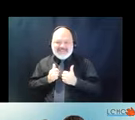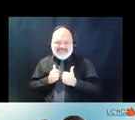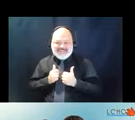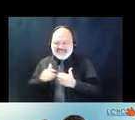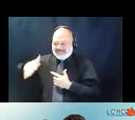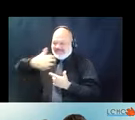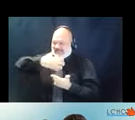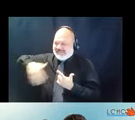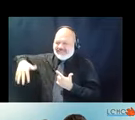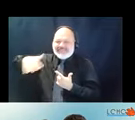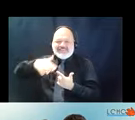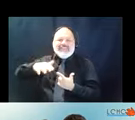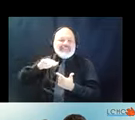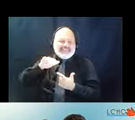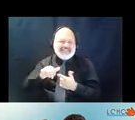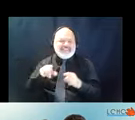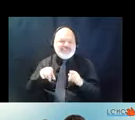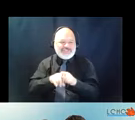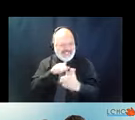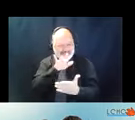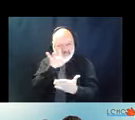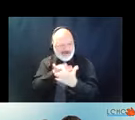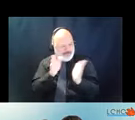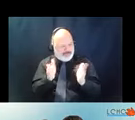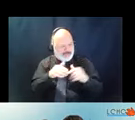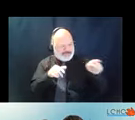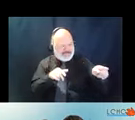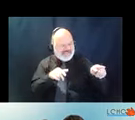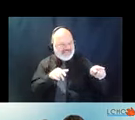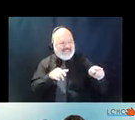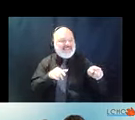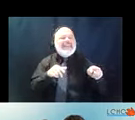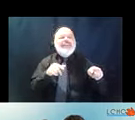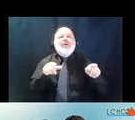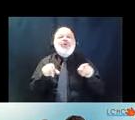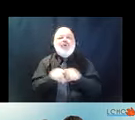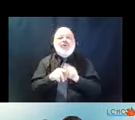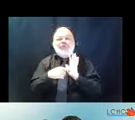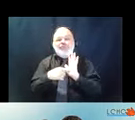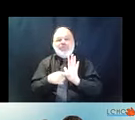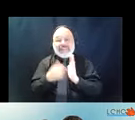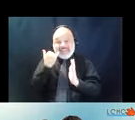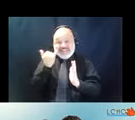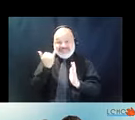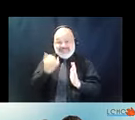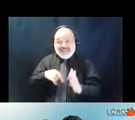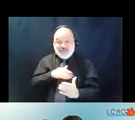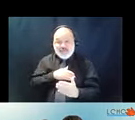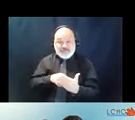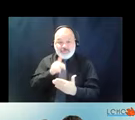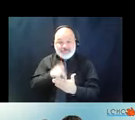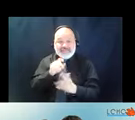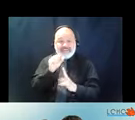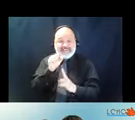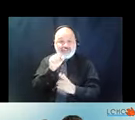delivery environment. So that's that middle box under our healthcare sector. If our programs in the social services